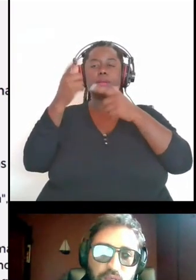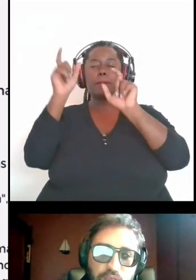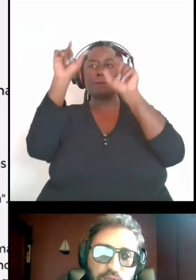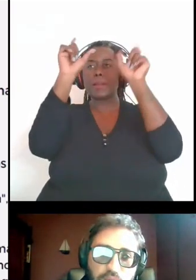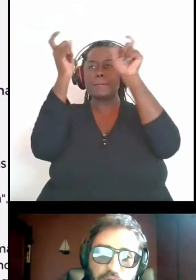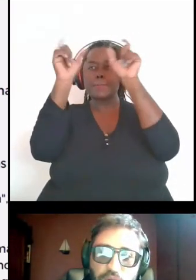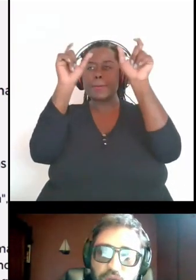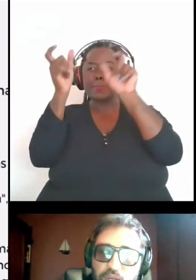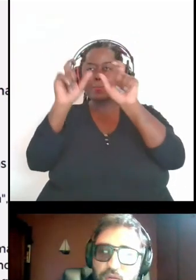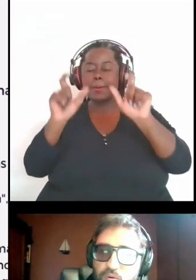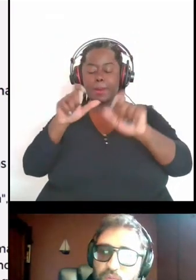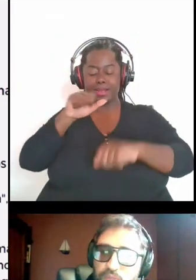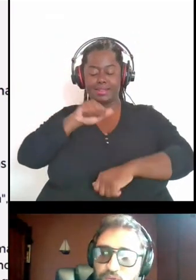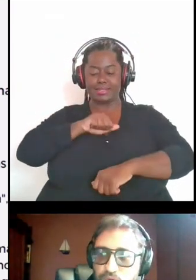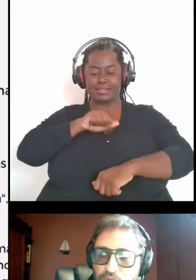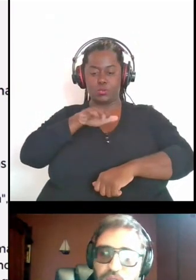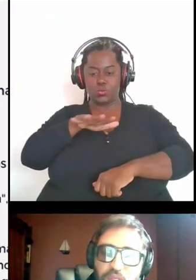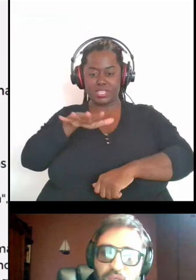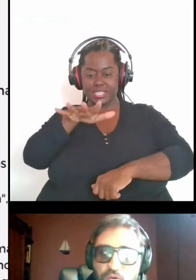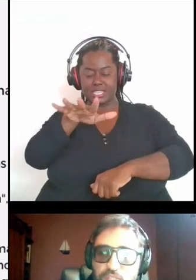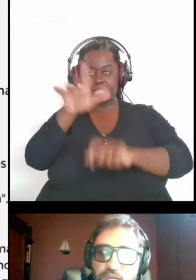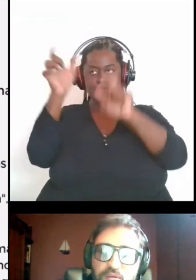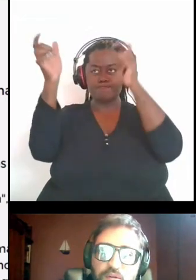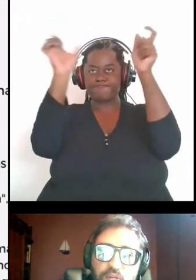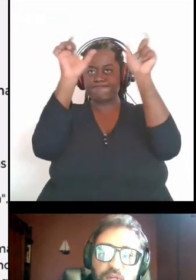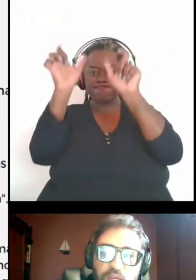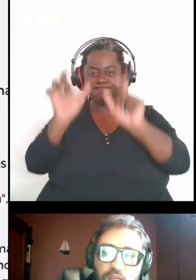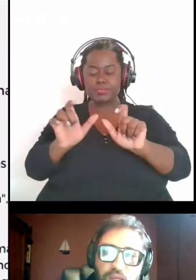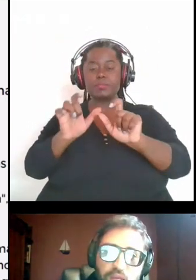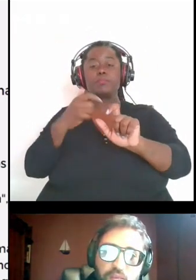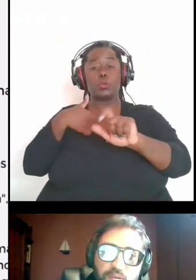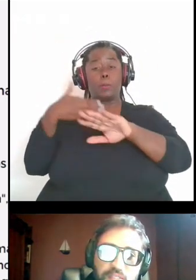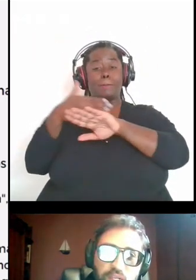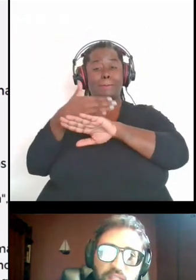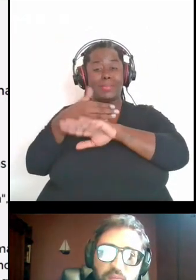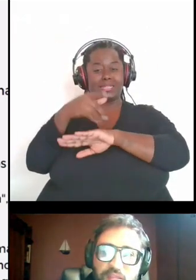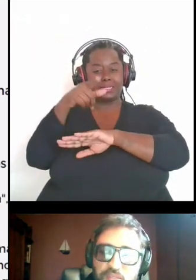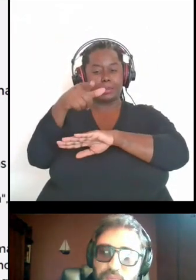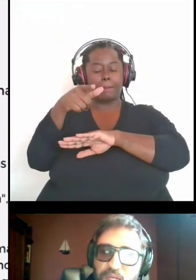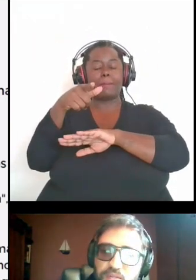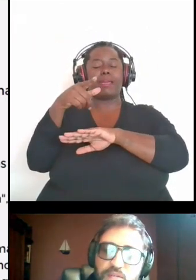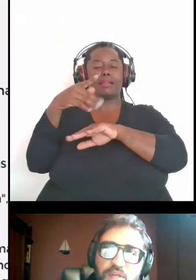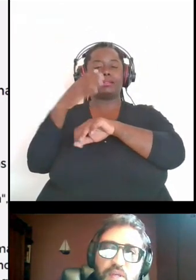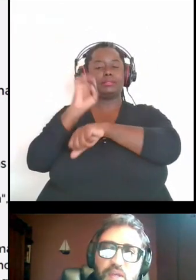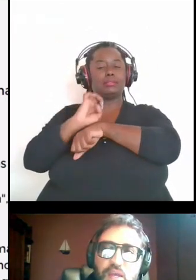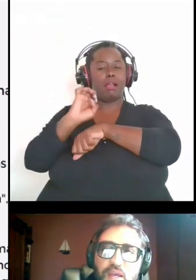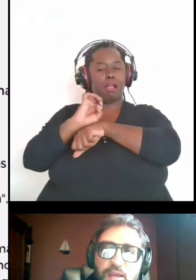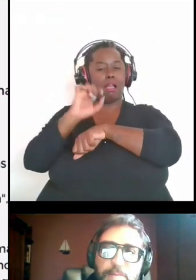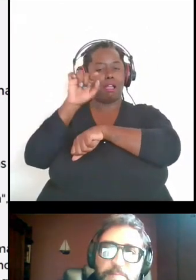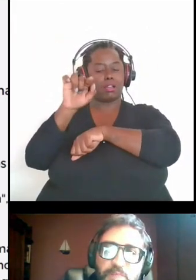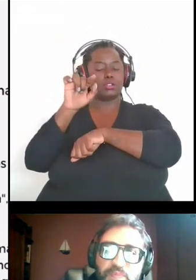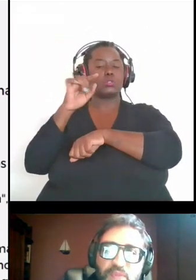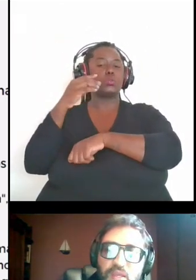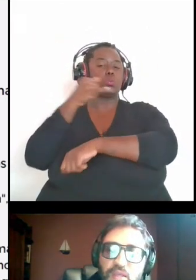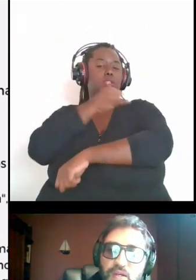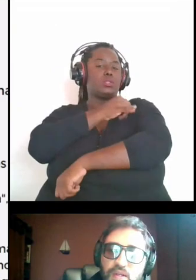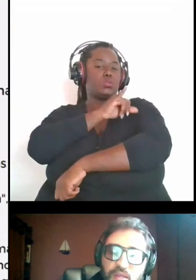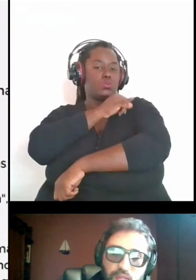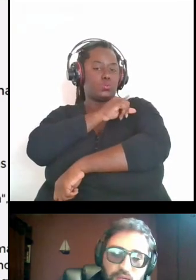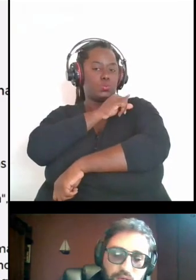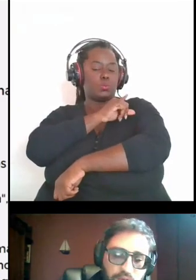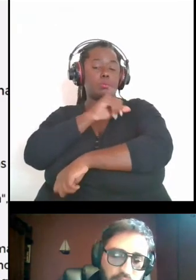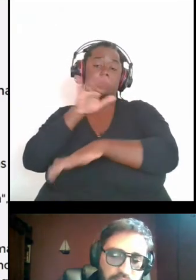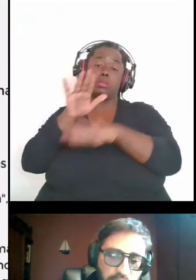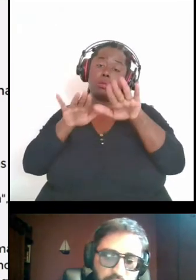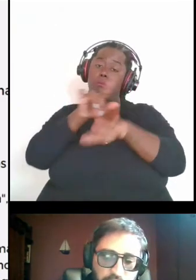based on algorithms and in that context that participated in the residence program in Rio de Janeiro maybe you're